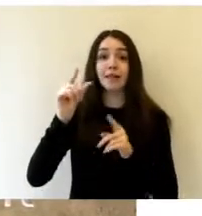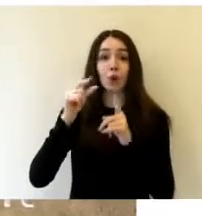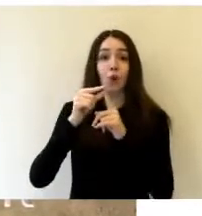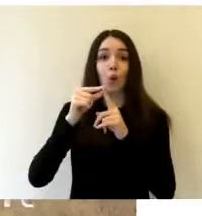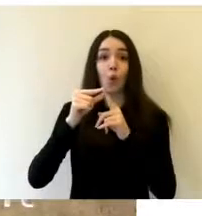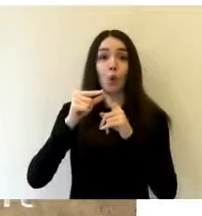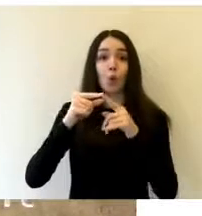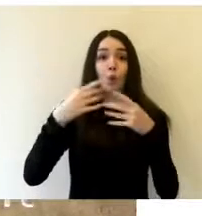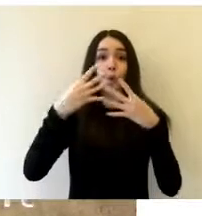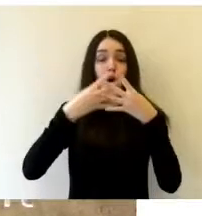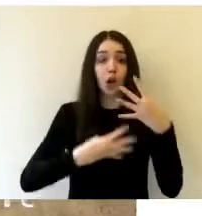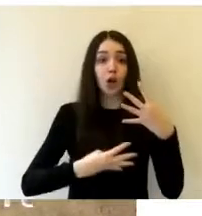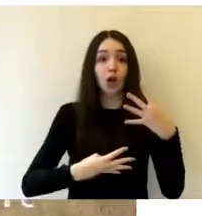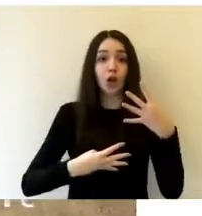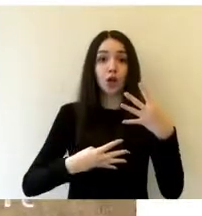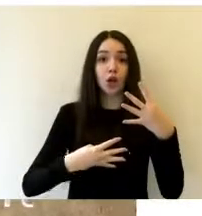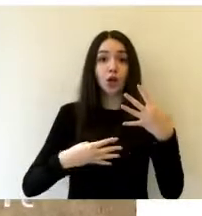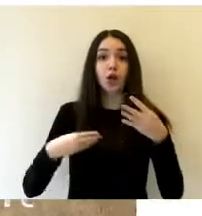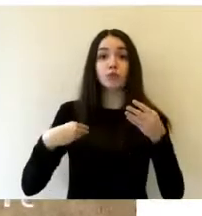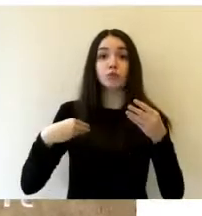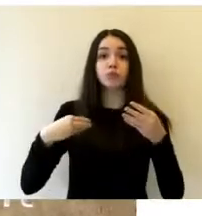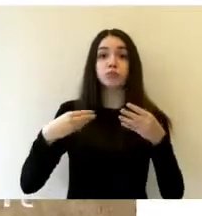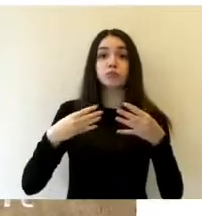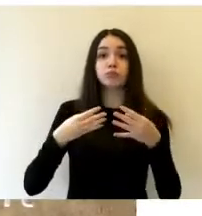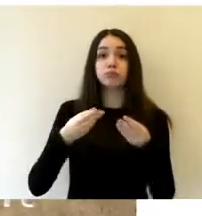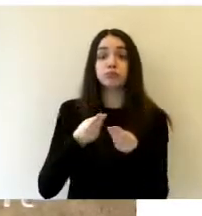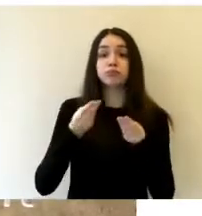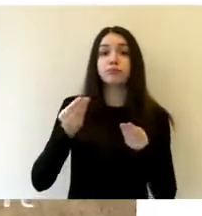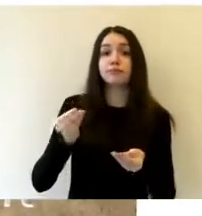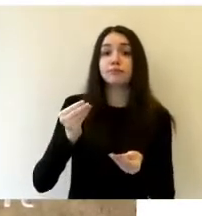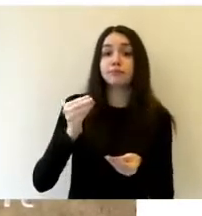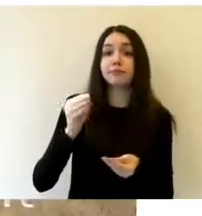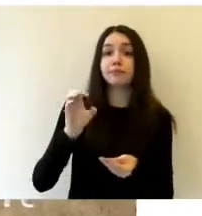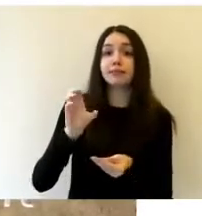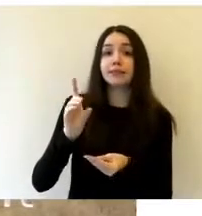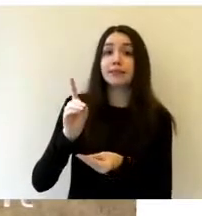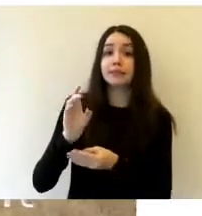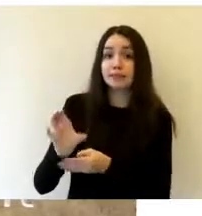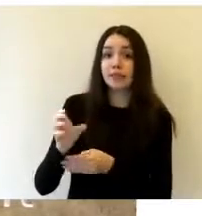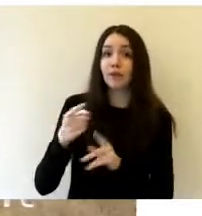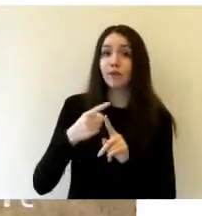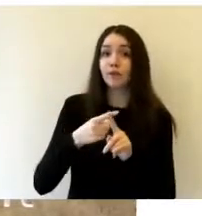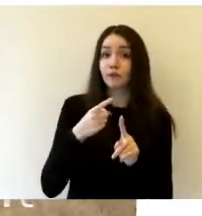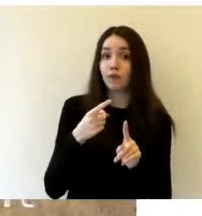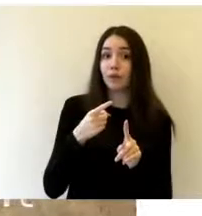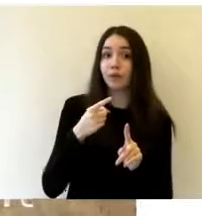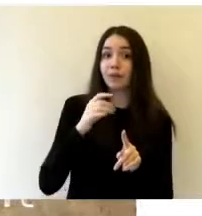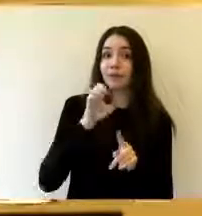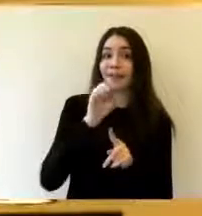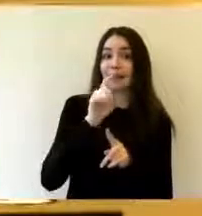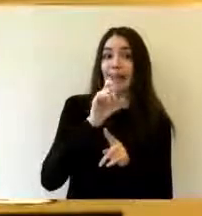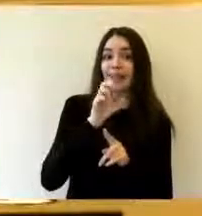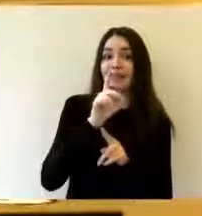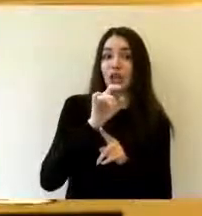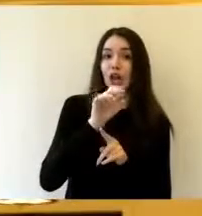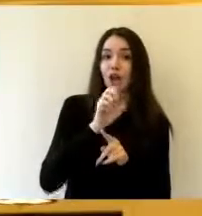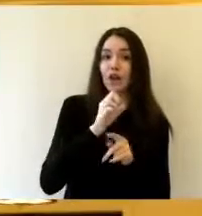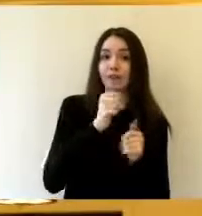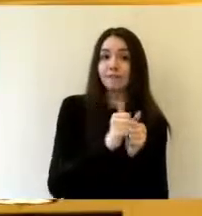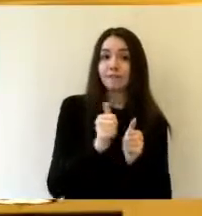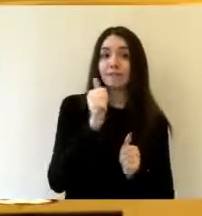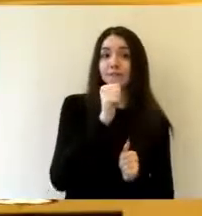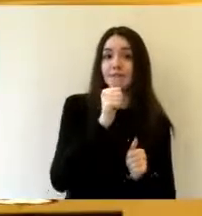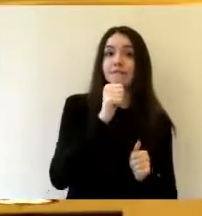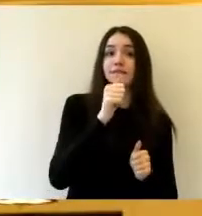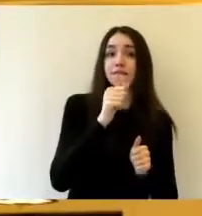to the CDC and the HHS by the executive branch of the government, basically suggesting, don't use these words. If you want